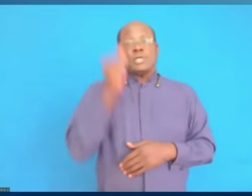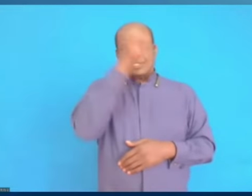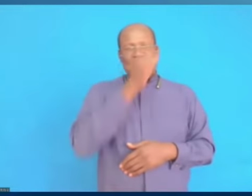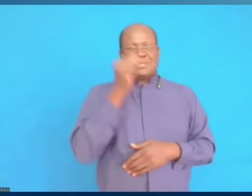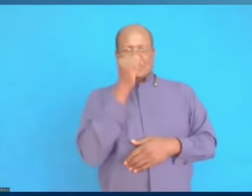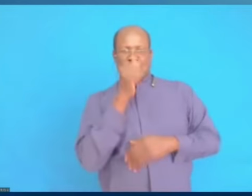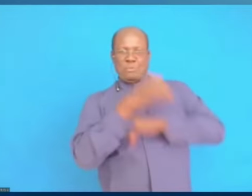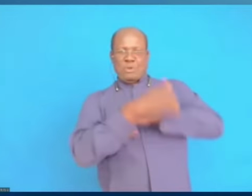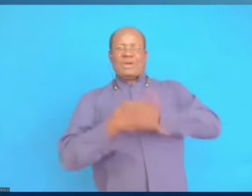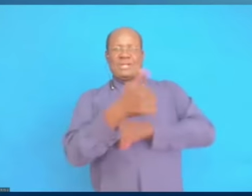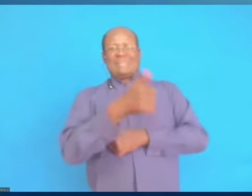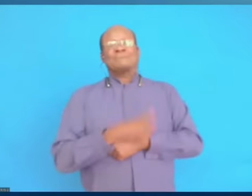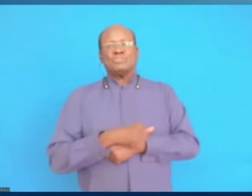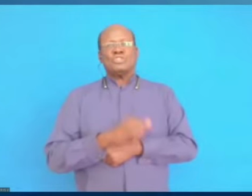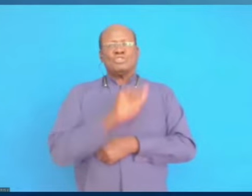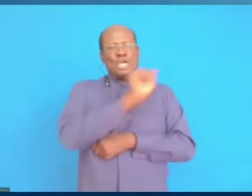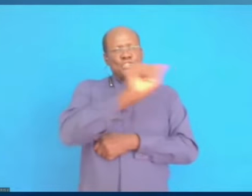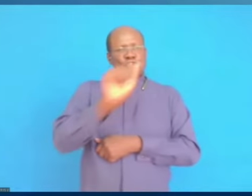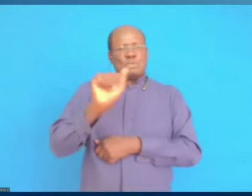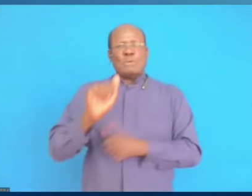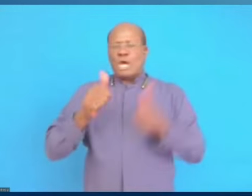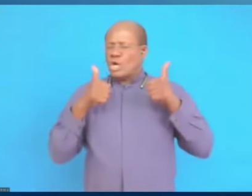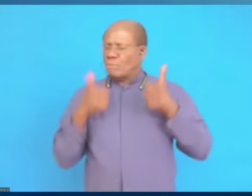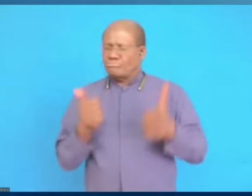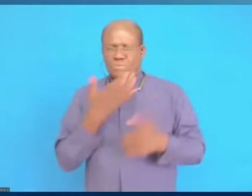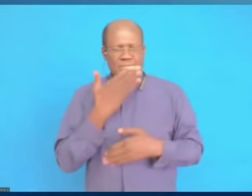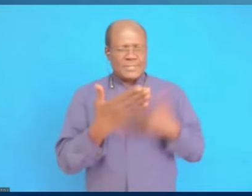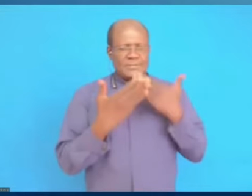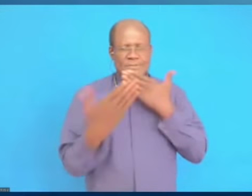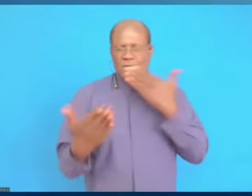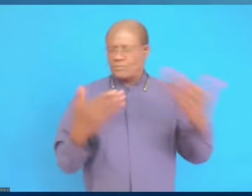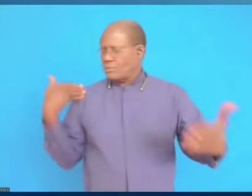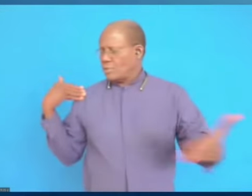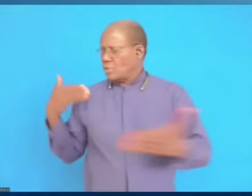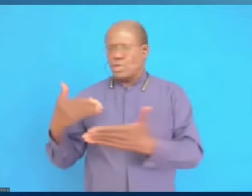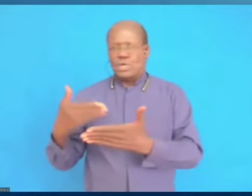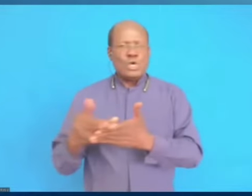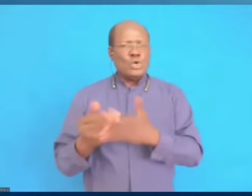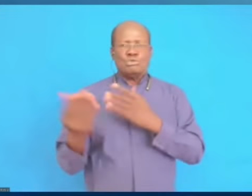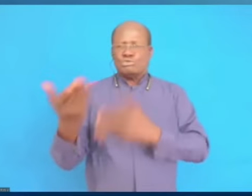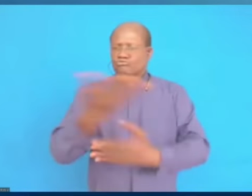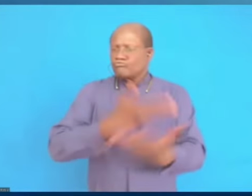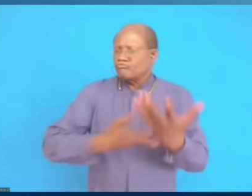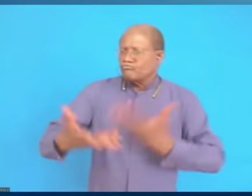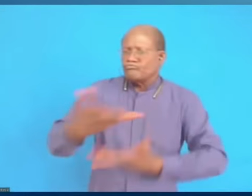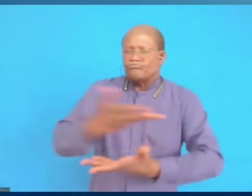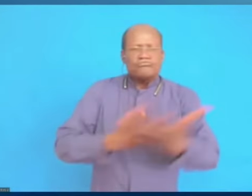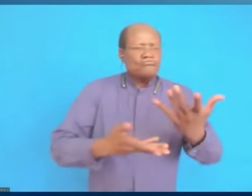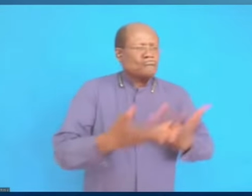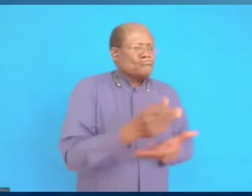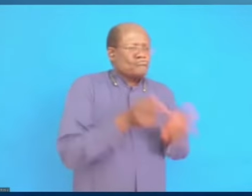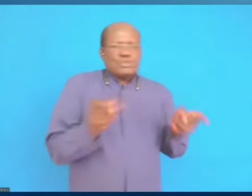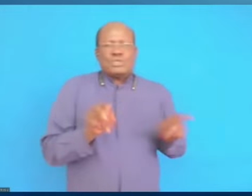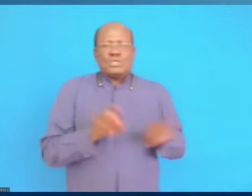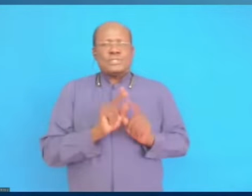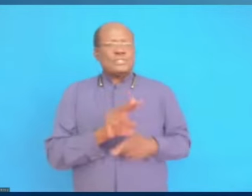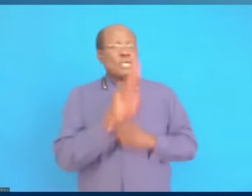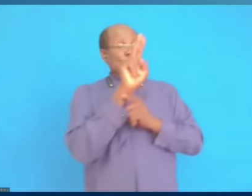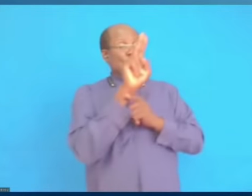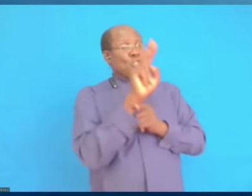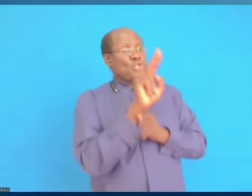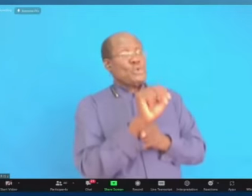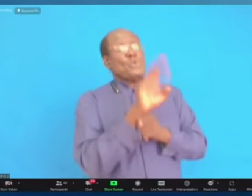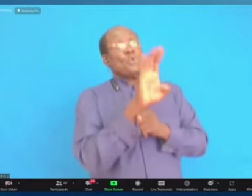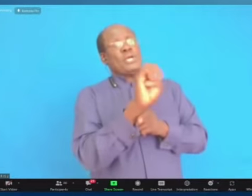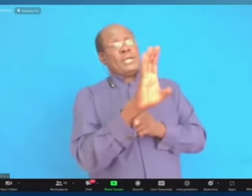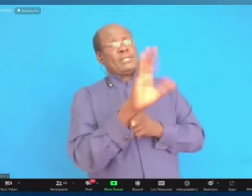very kind and gracious hospitality over the past week, as well as offer congratulations to the UNIGF Secretariat on an impactful and